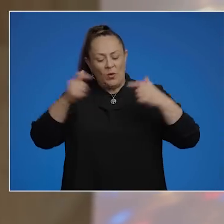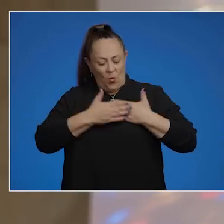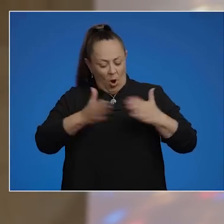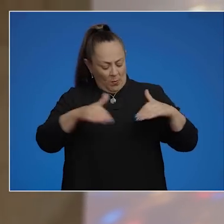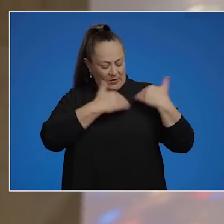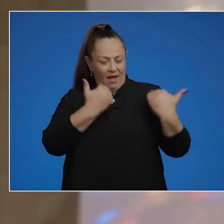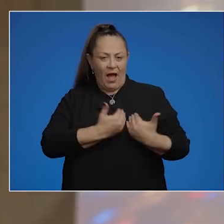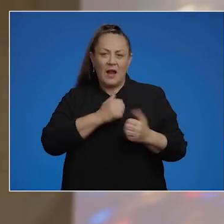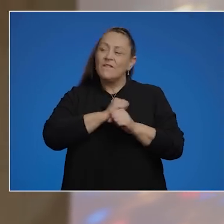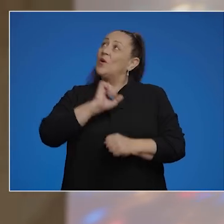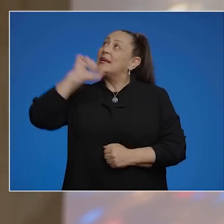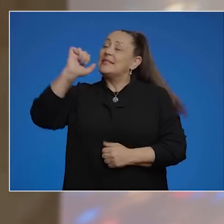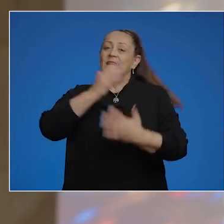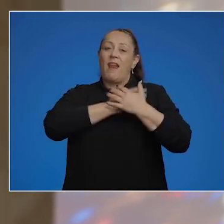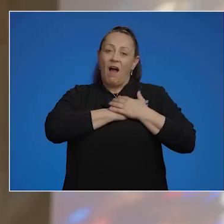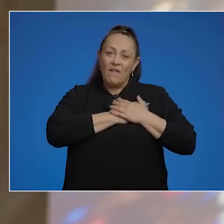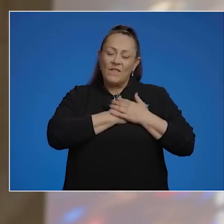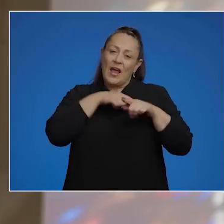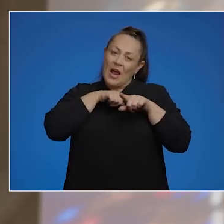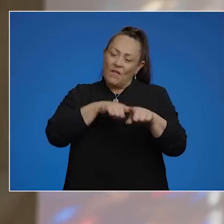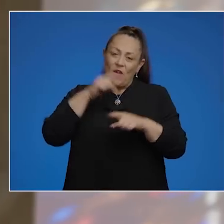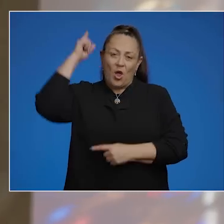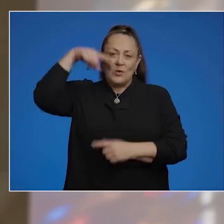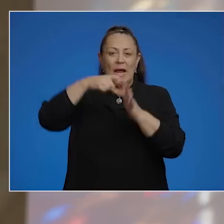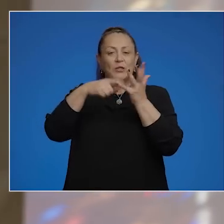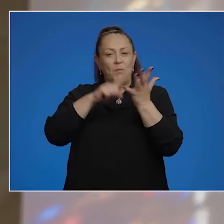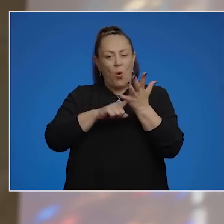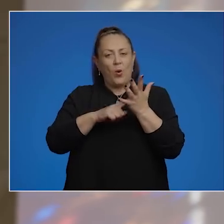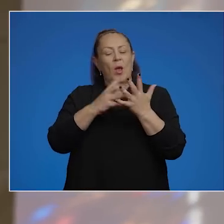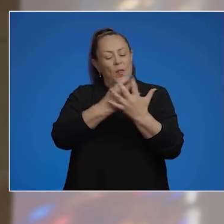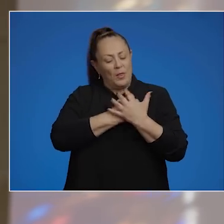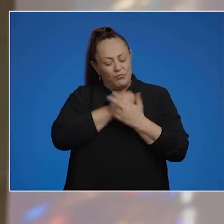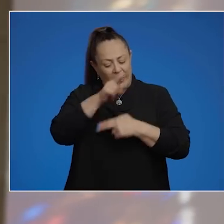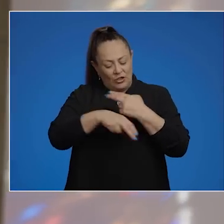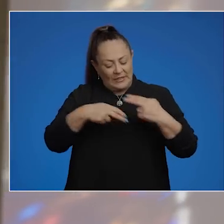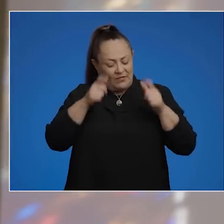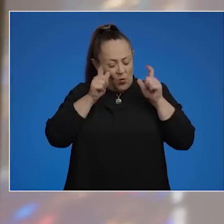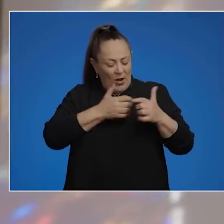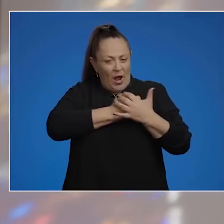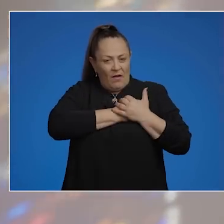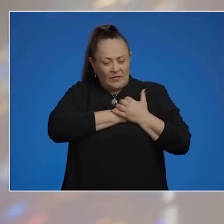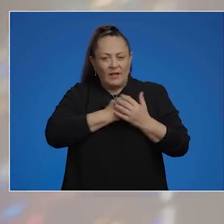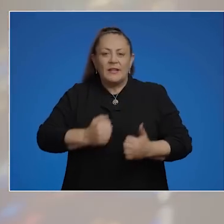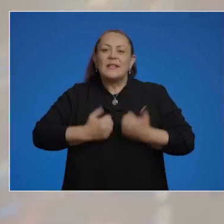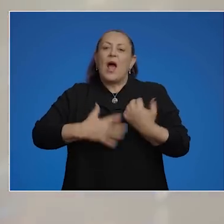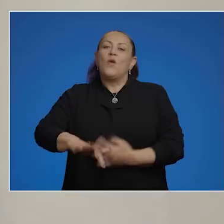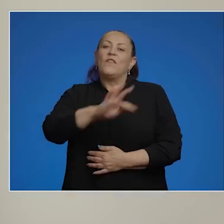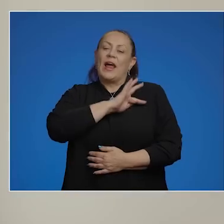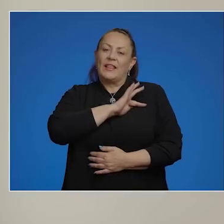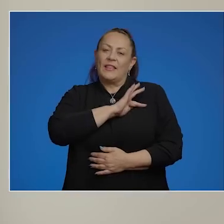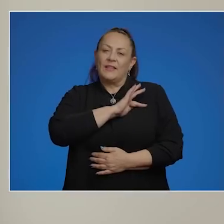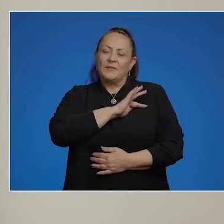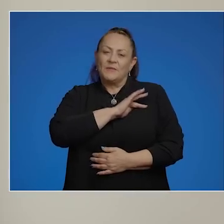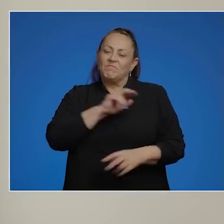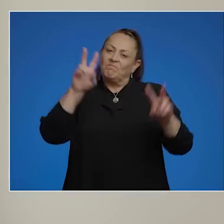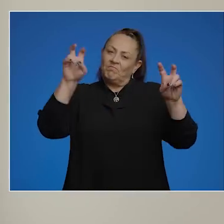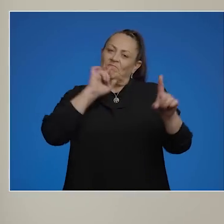hearts to his love. And in the words of St. Paul, we guard the precious gift that is our faith. I'm just going to